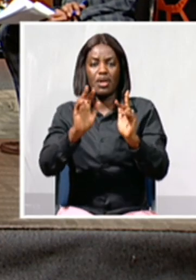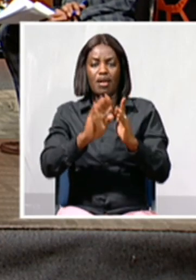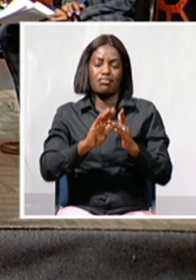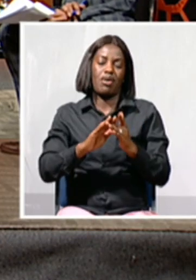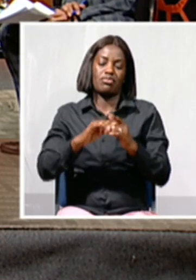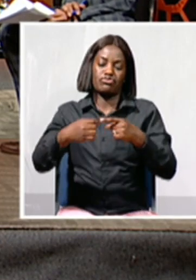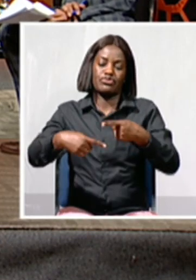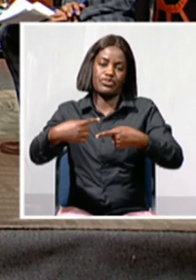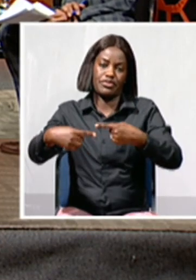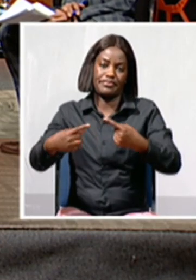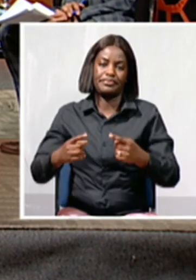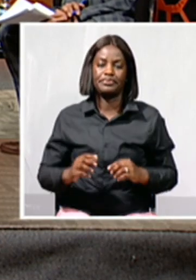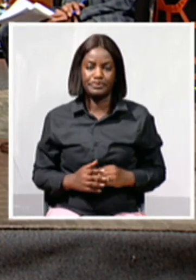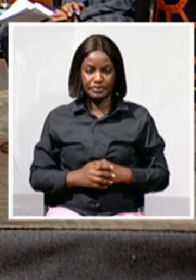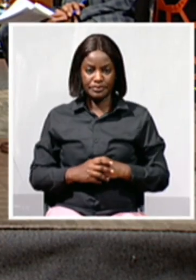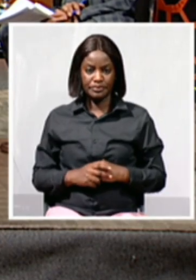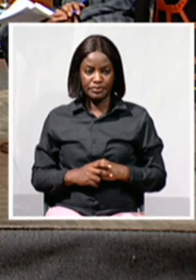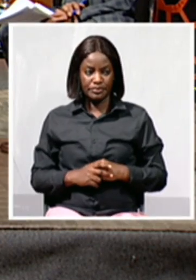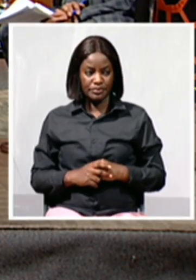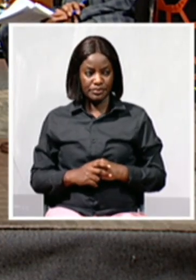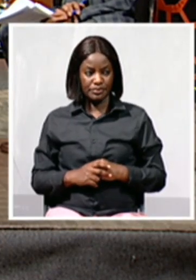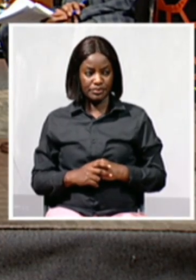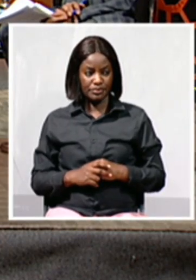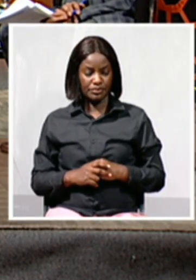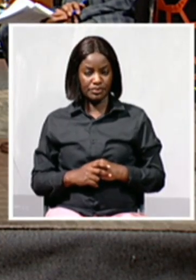know, the Electoral Act of